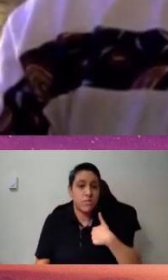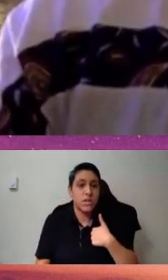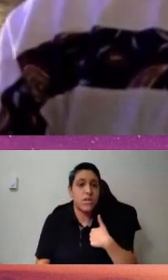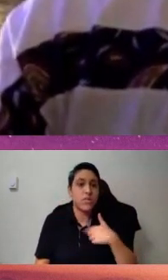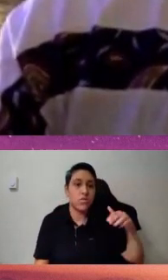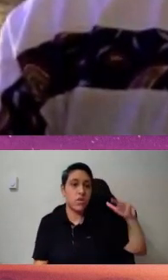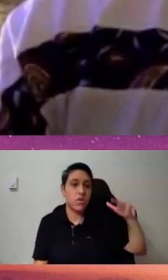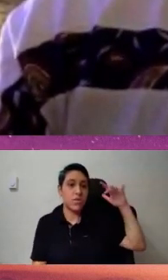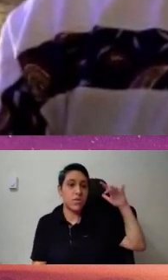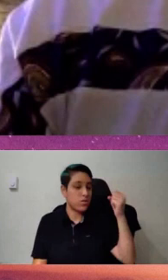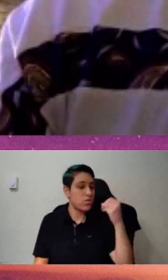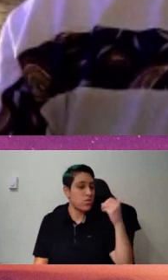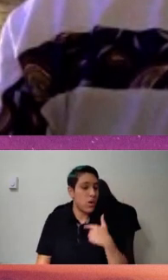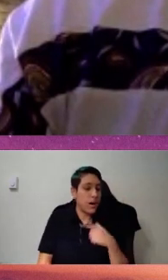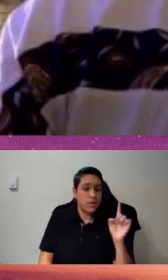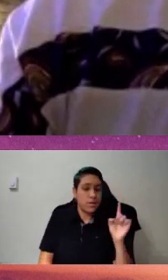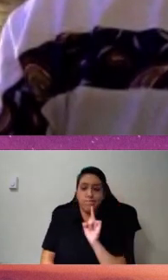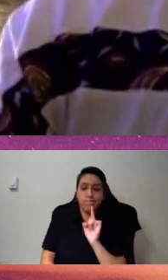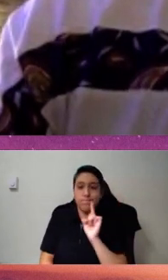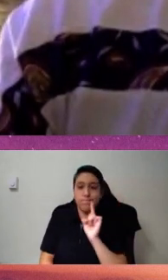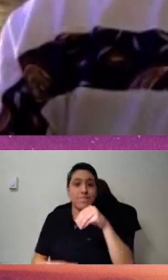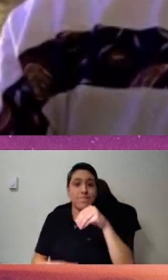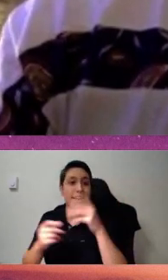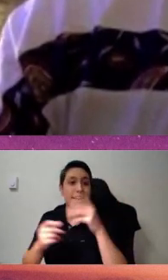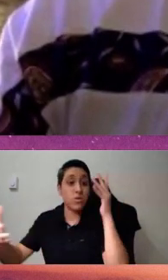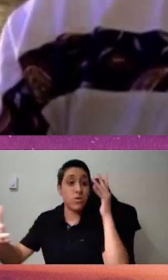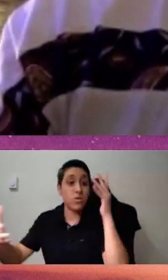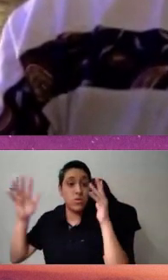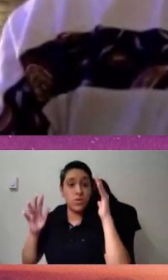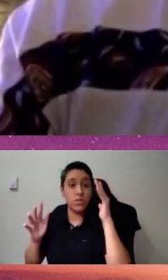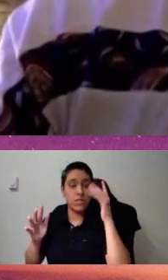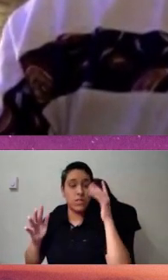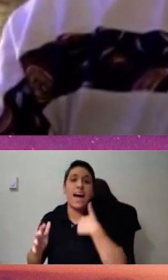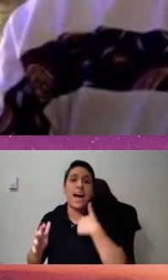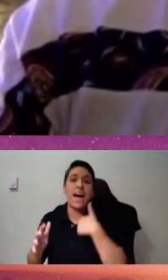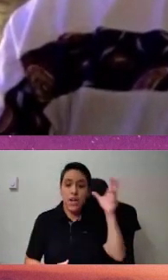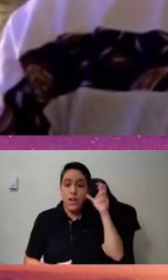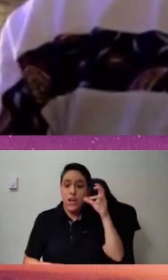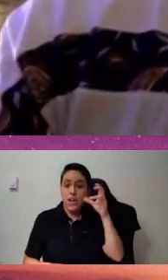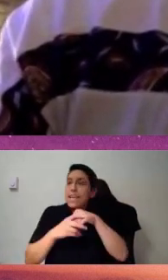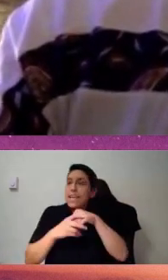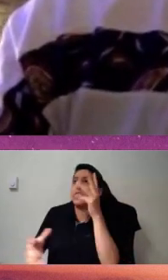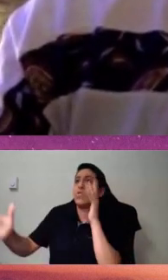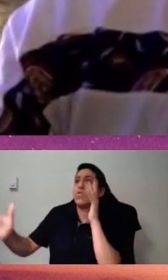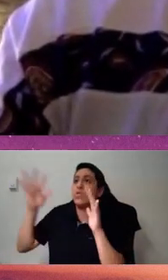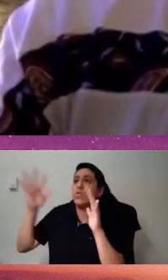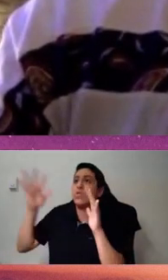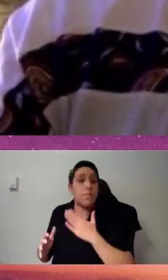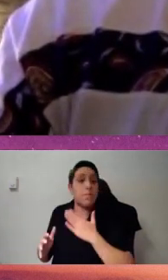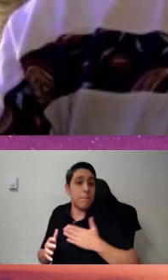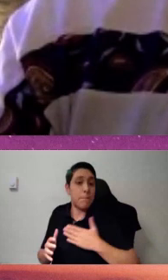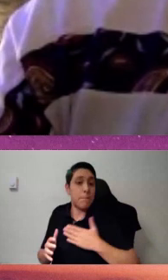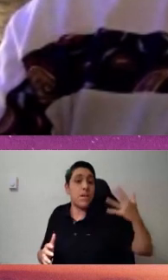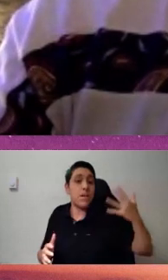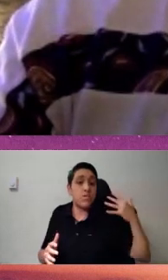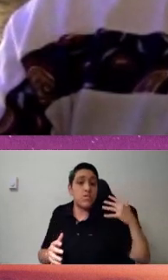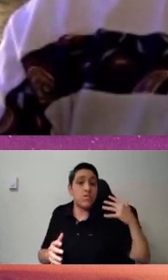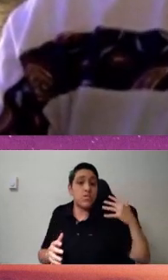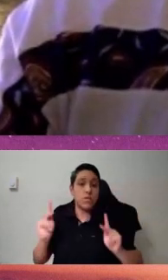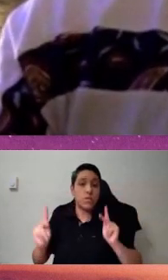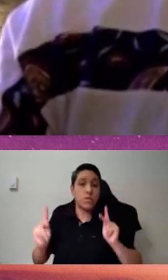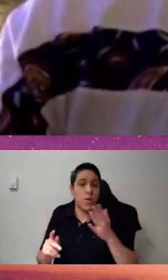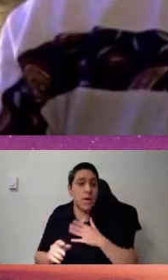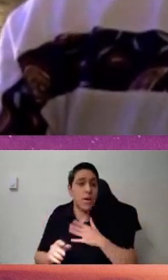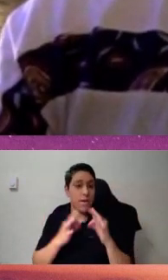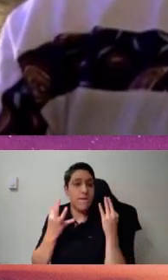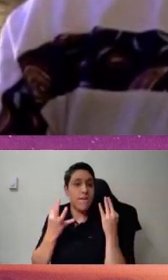taught by my ancestors in those woods, in the forms of nature spirits, in the forms of elementals,